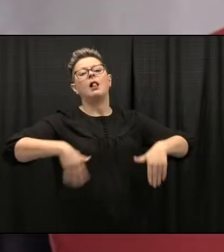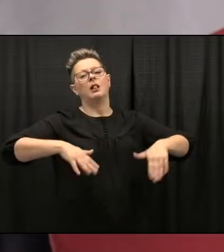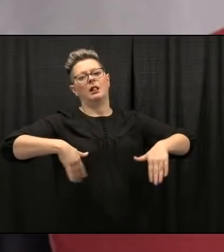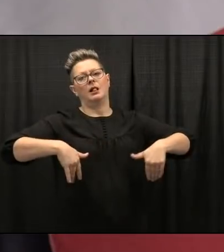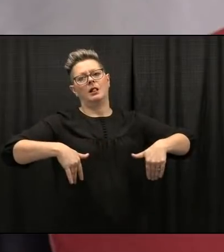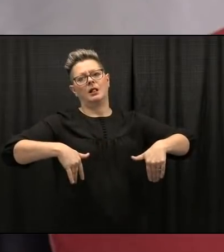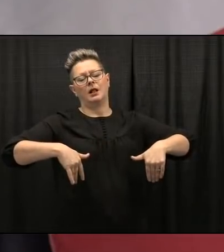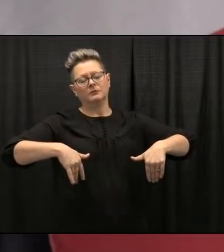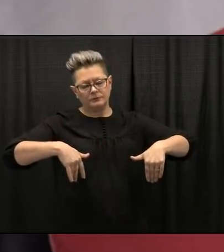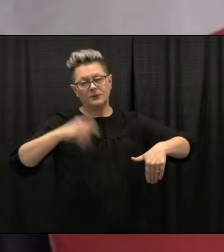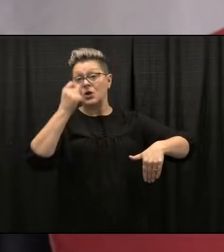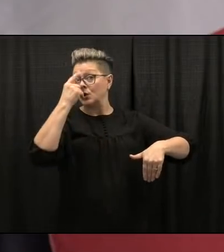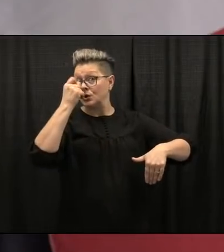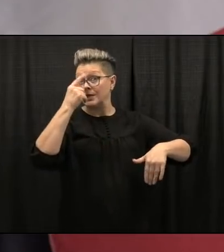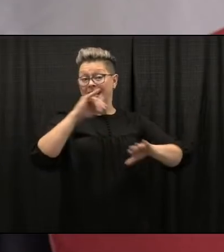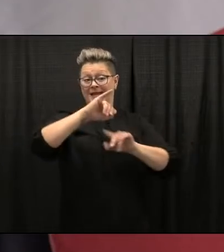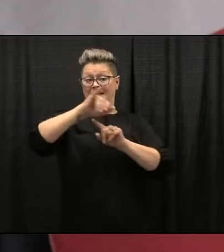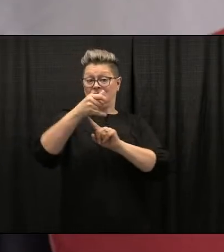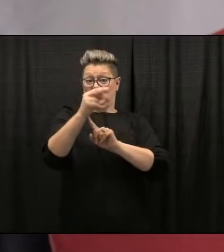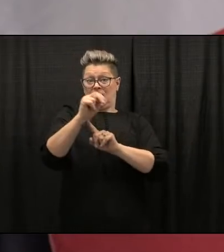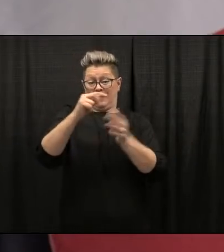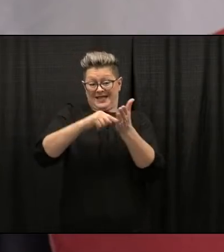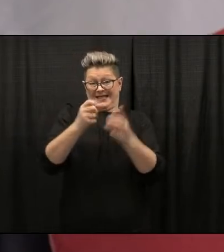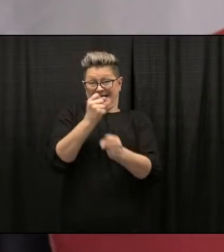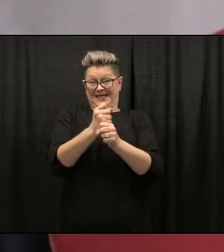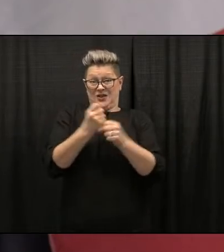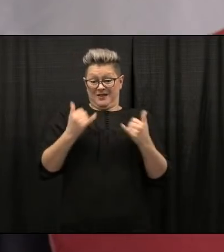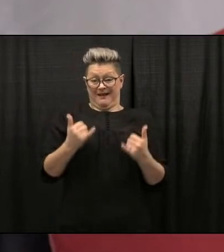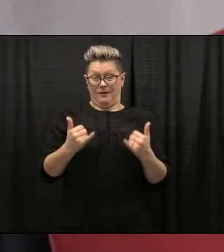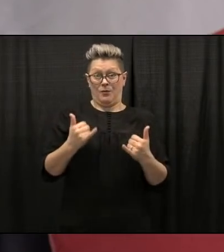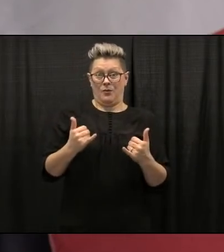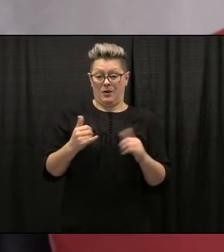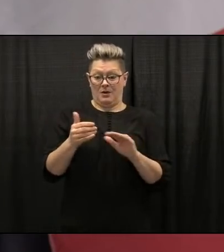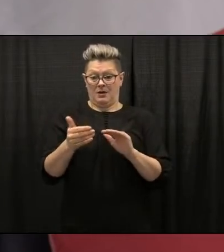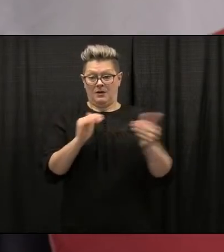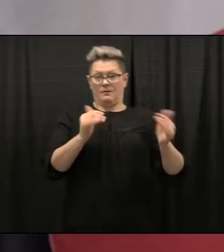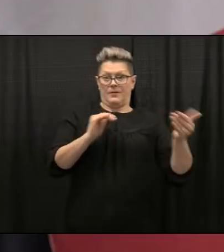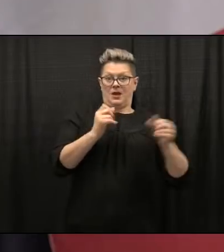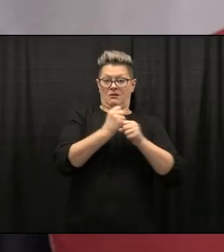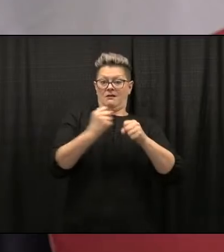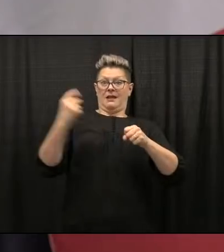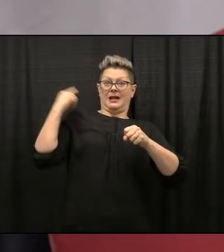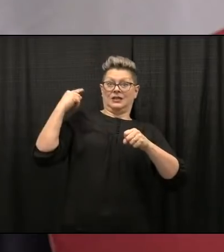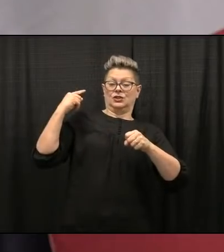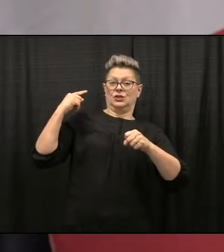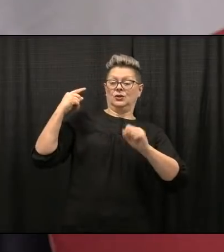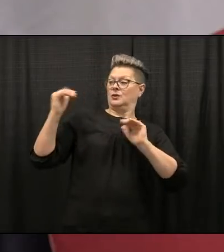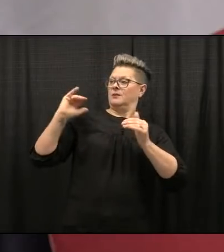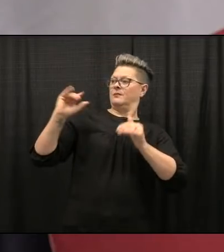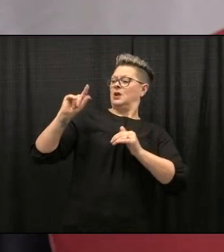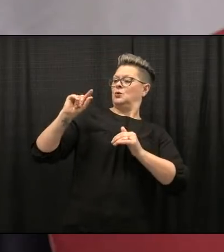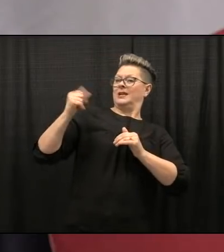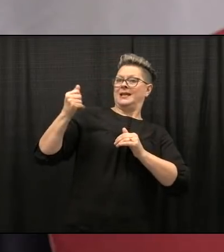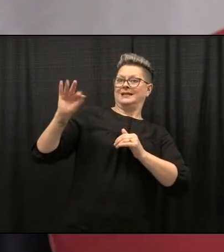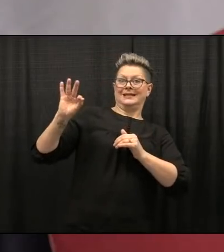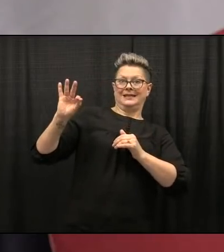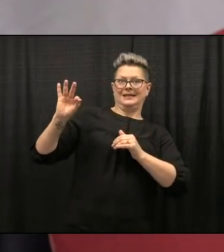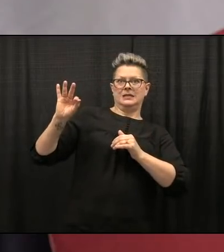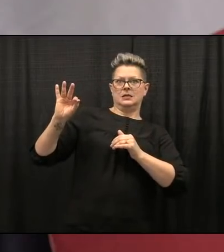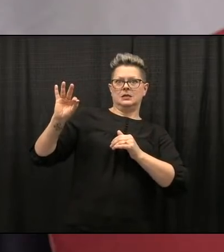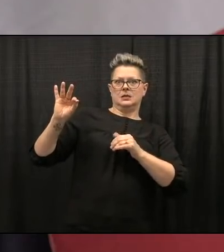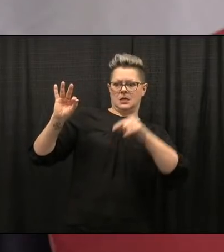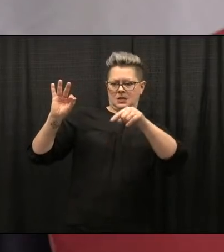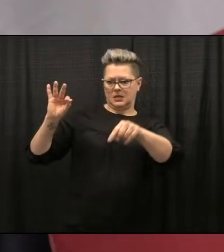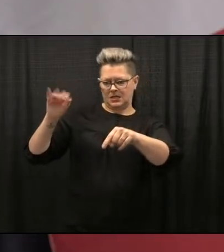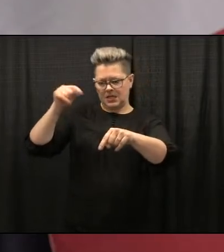is that January month this year, compared with last year and compared with 2019, there is